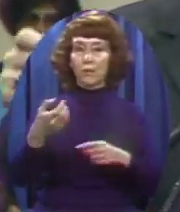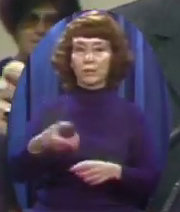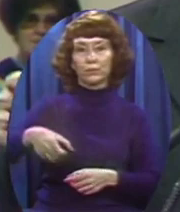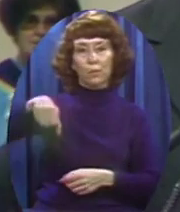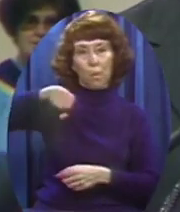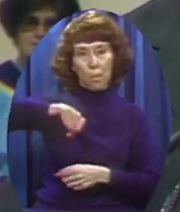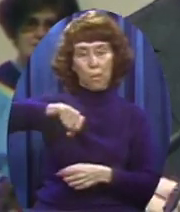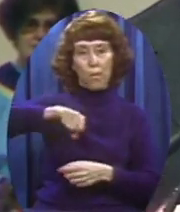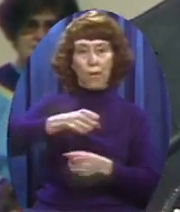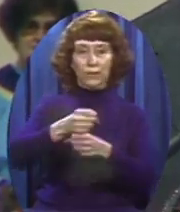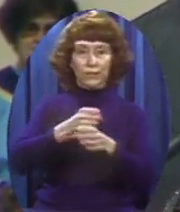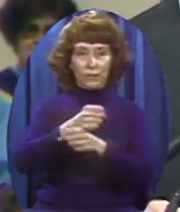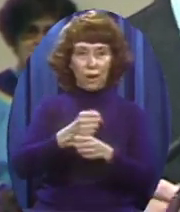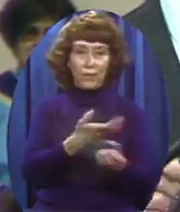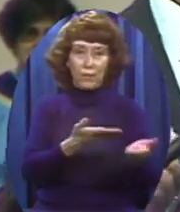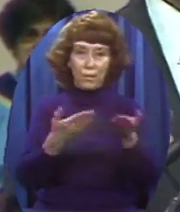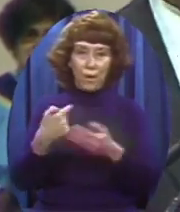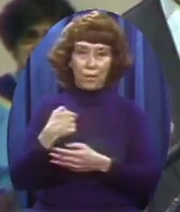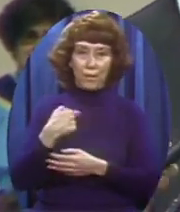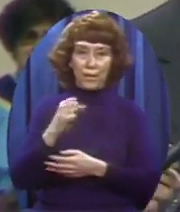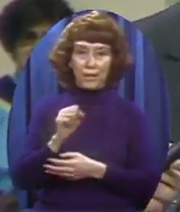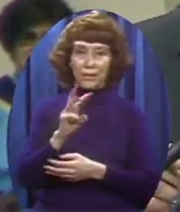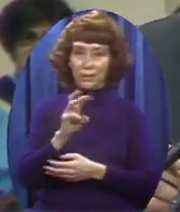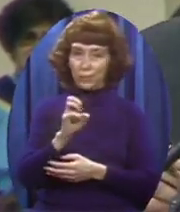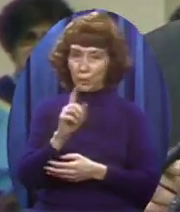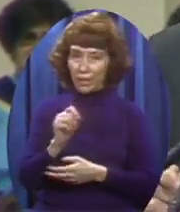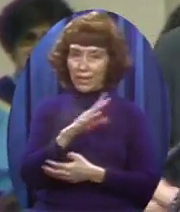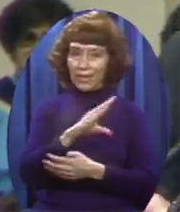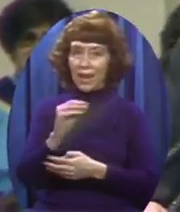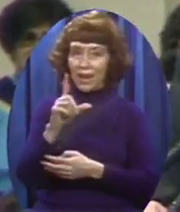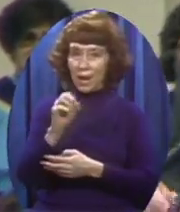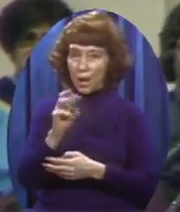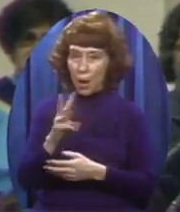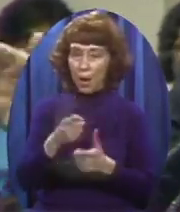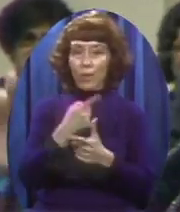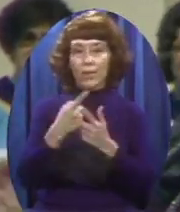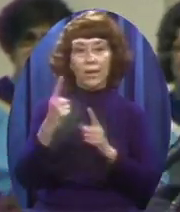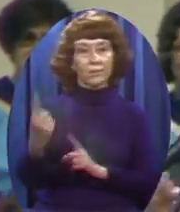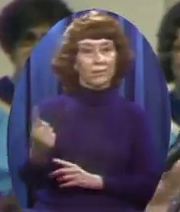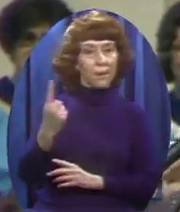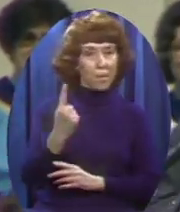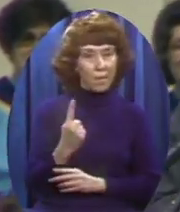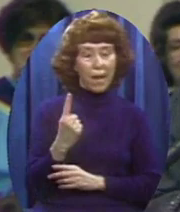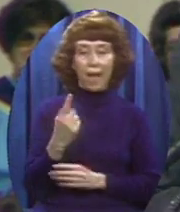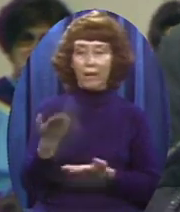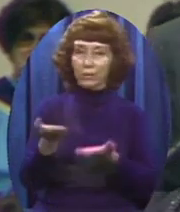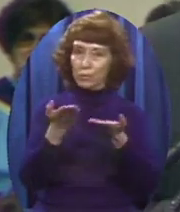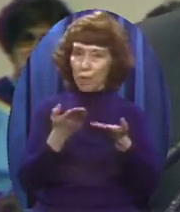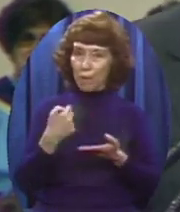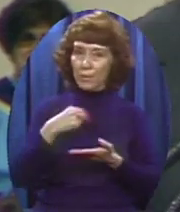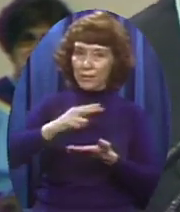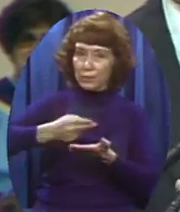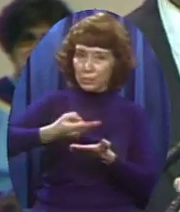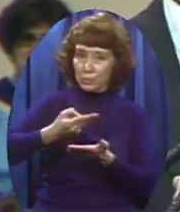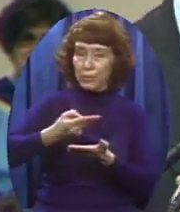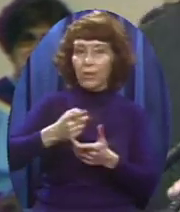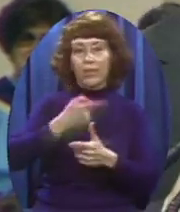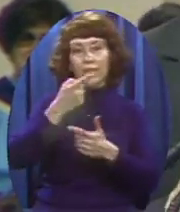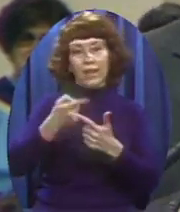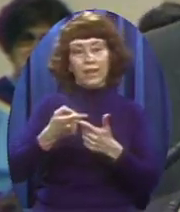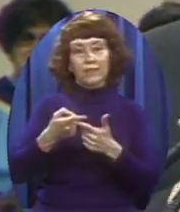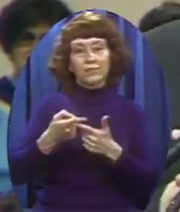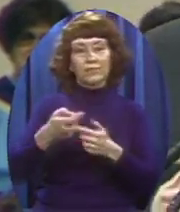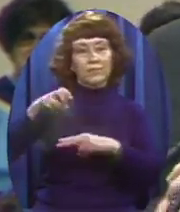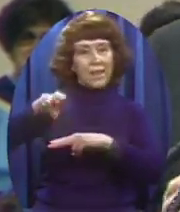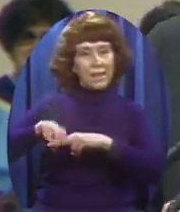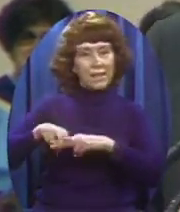brought me some sweet and low, and he brought me a spoon. And he came around the counter and sat down beside and chatted with me and so forth. I said, I